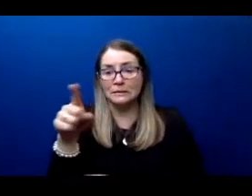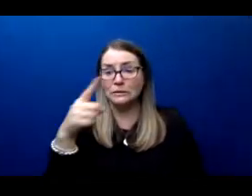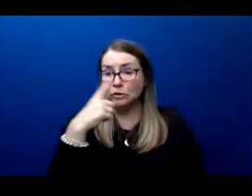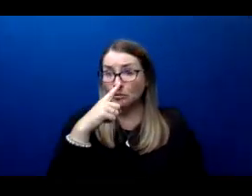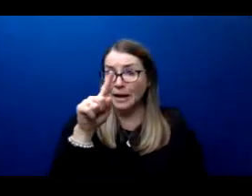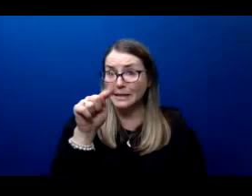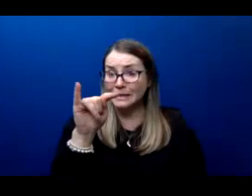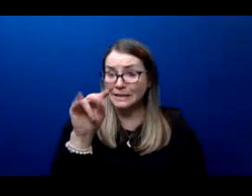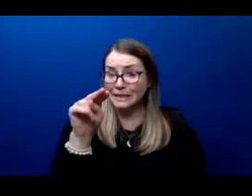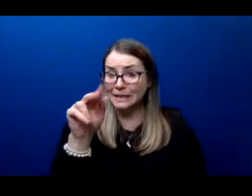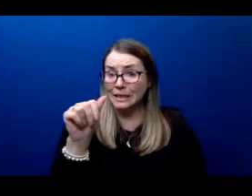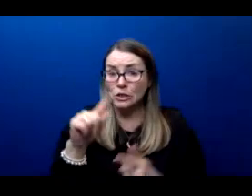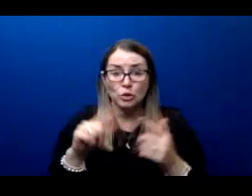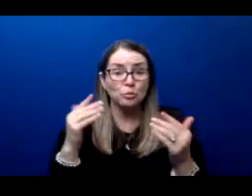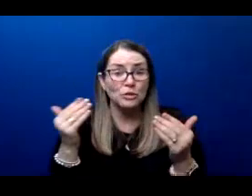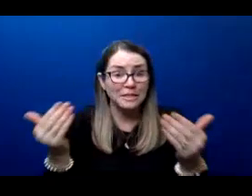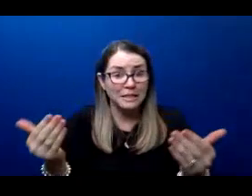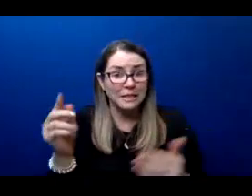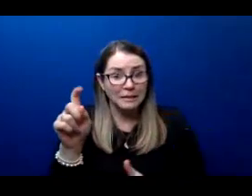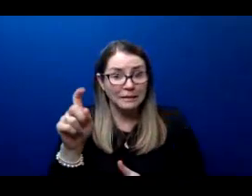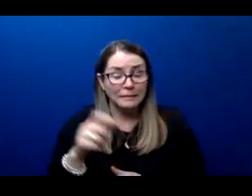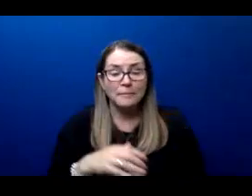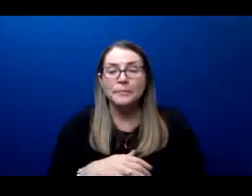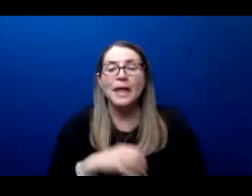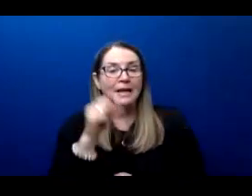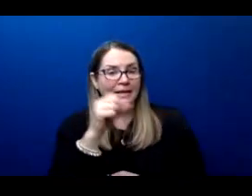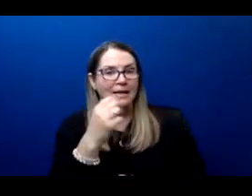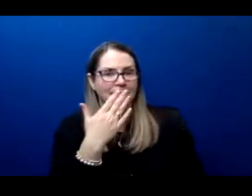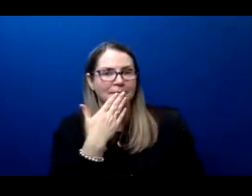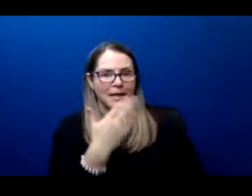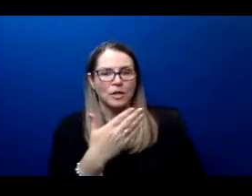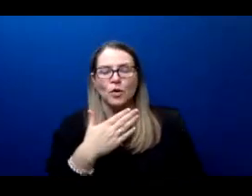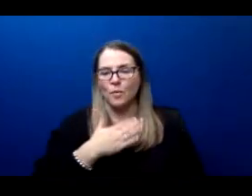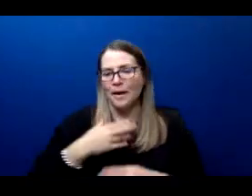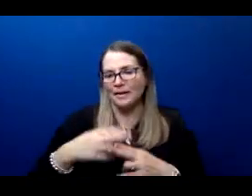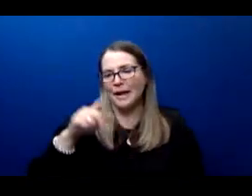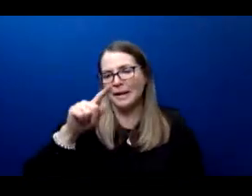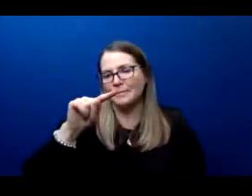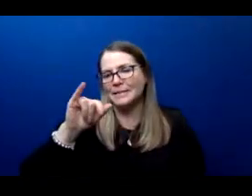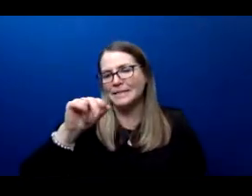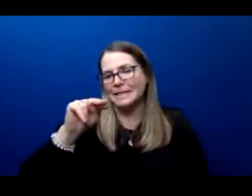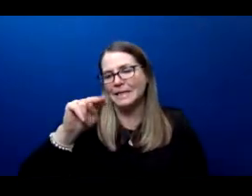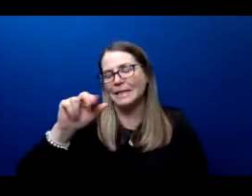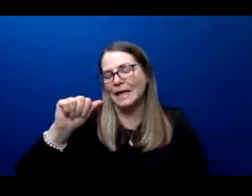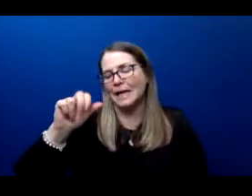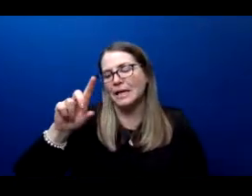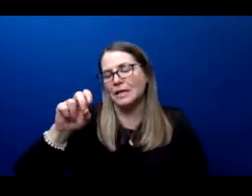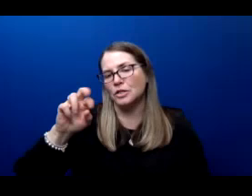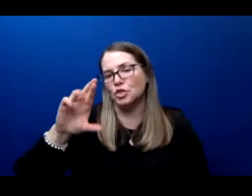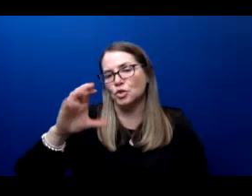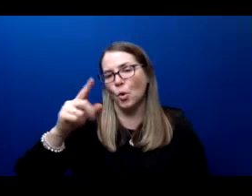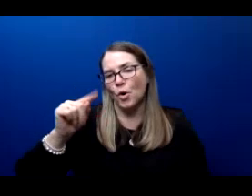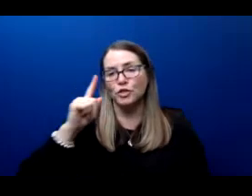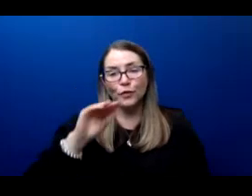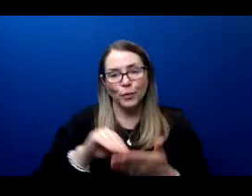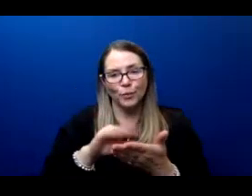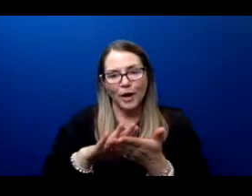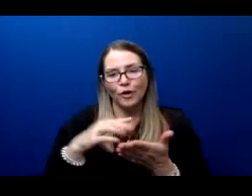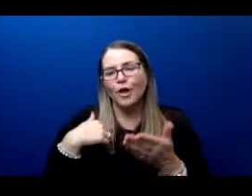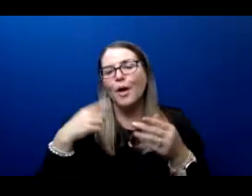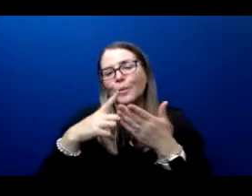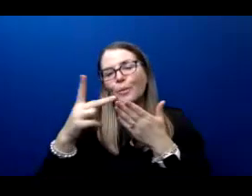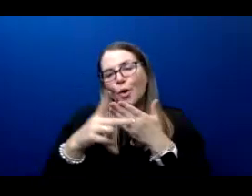proceed? Yes, thank you, Mr. Chair. As you mentioned, my name is Tina Dorch, for the record, Program Manager. And this is the section on